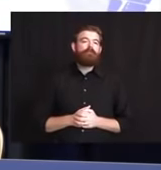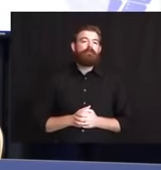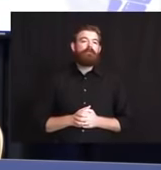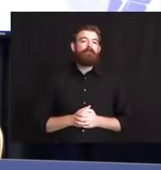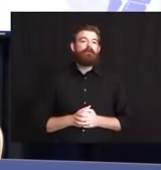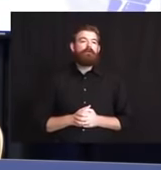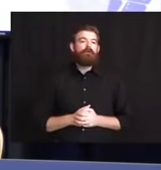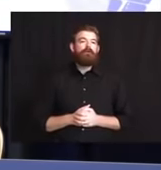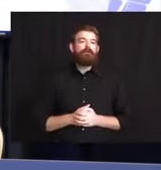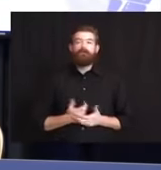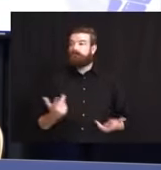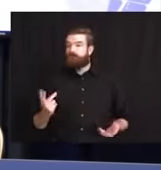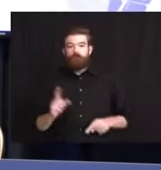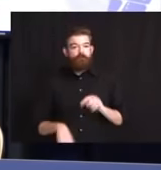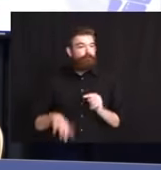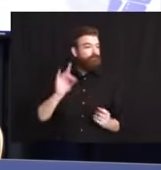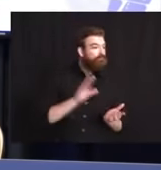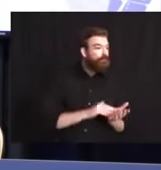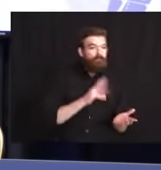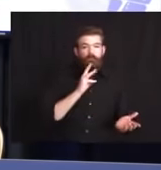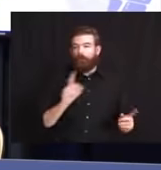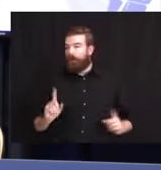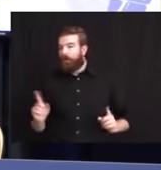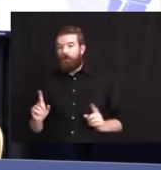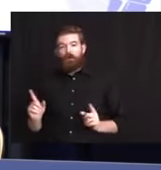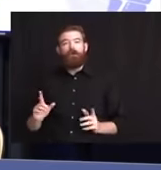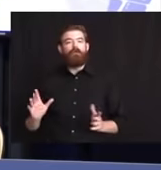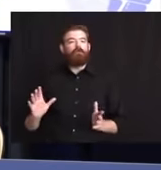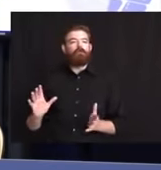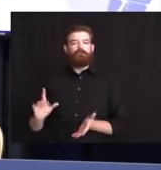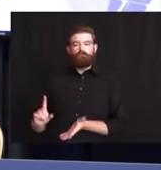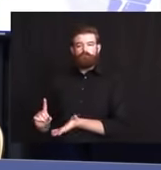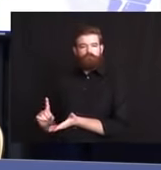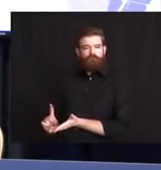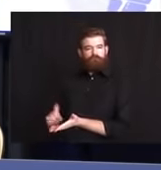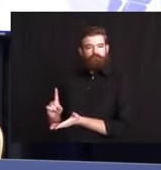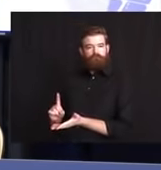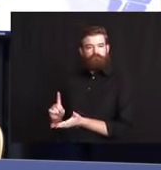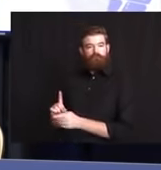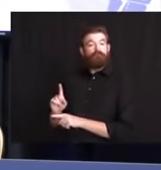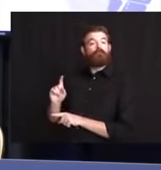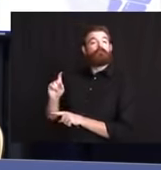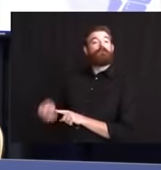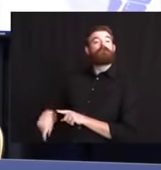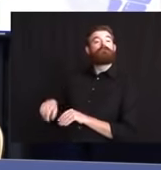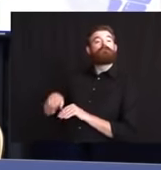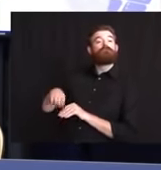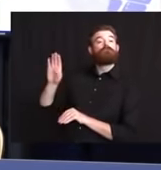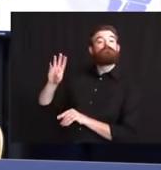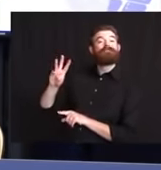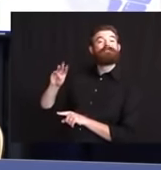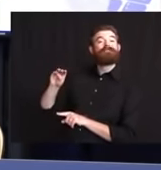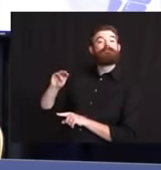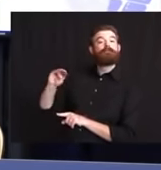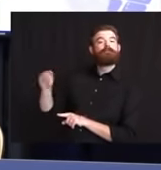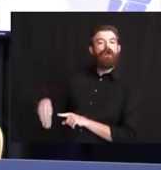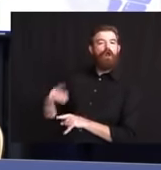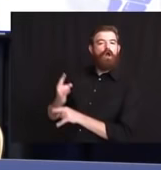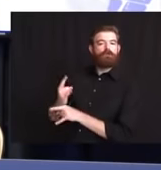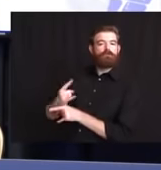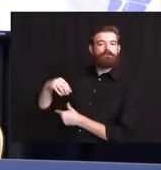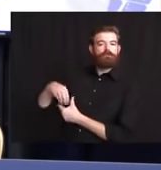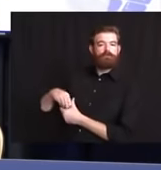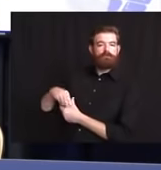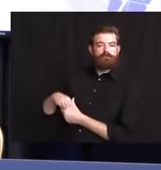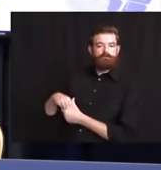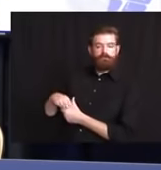available, use a hand sanitizer that contains at least 60% alcohol. Cover all surfaces of your hands and